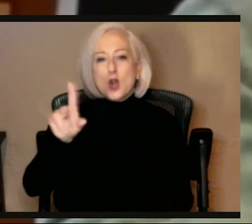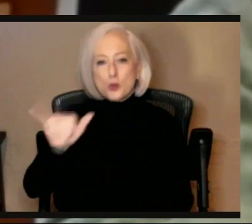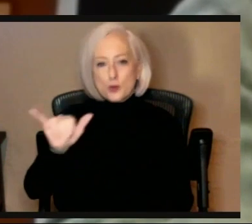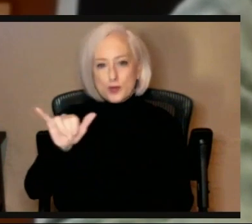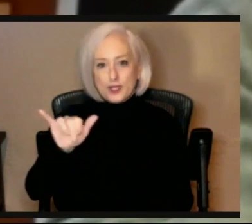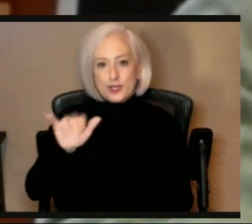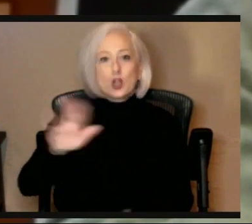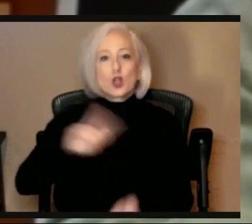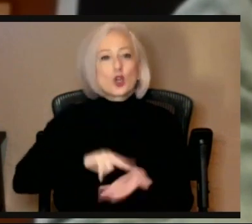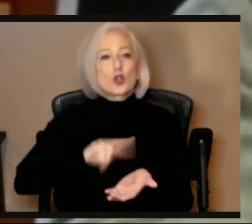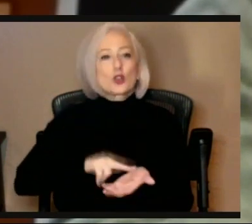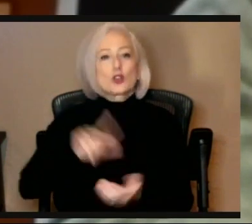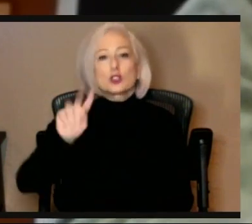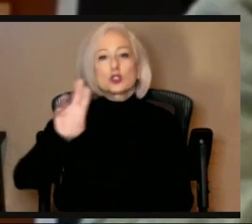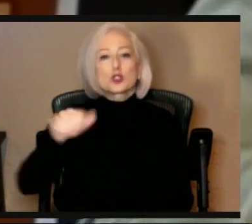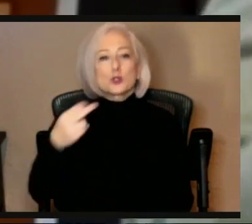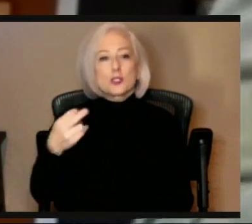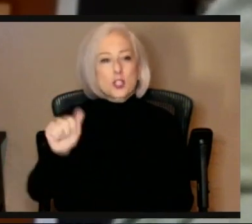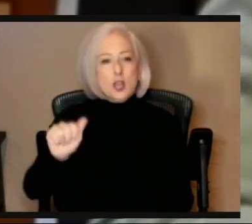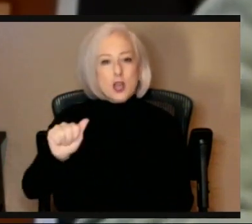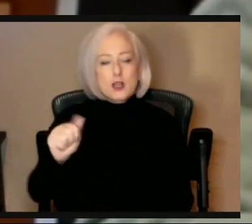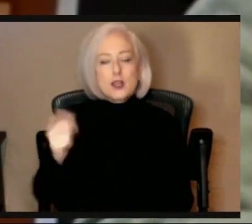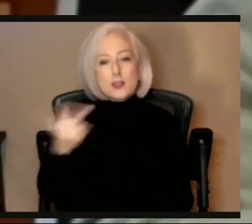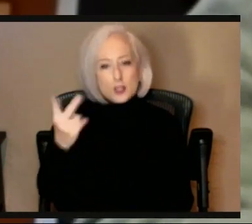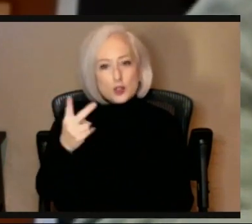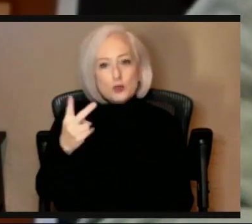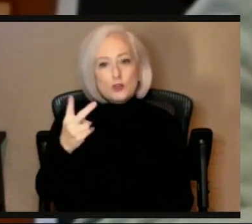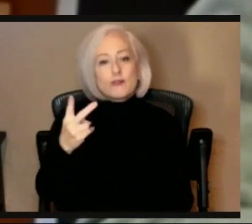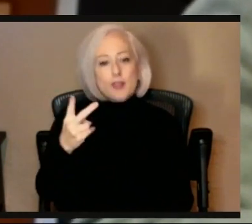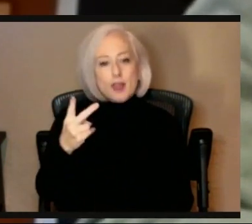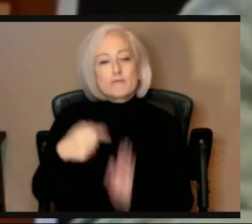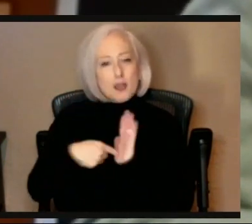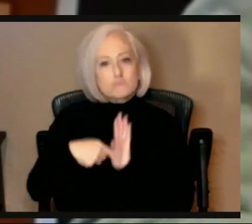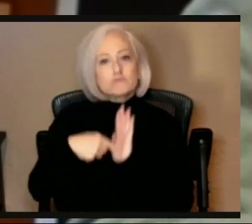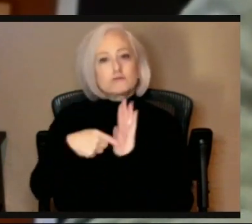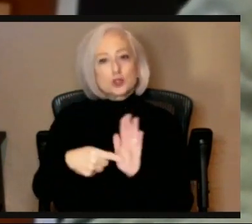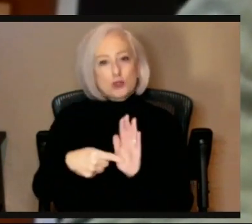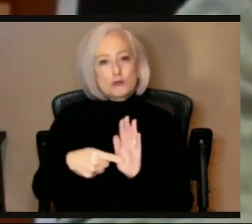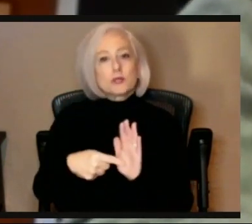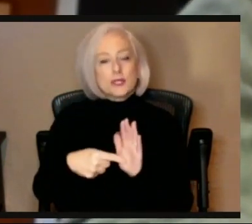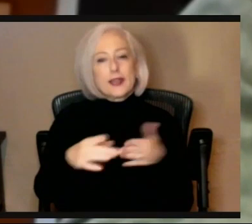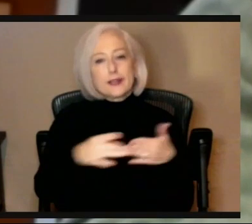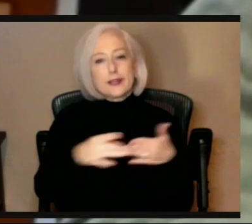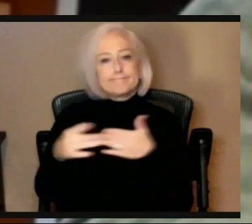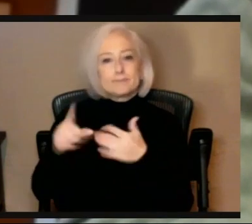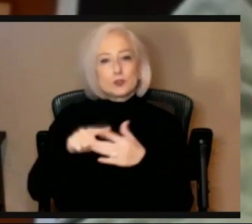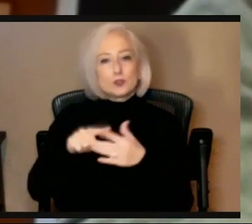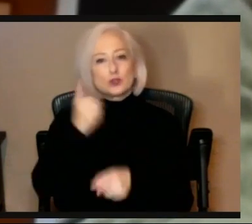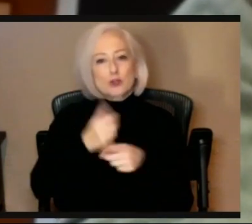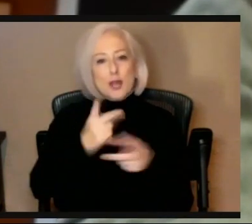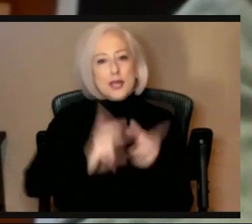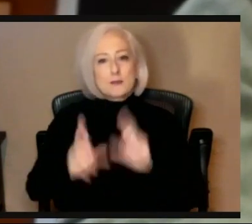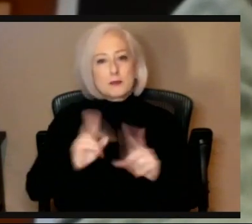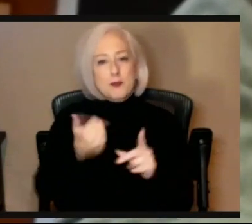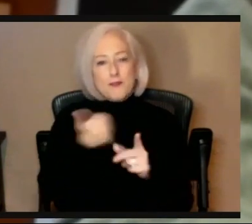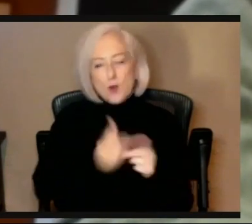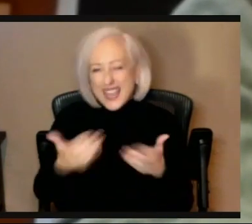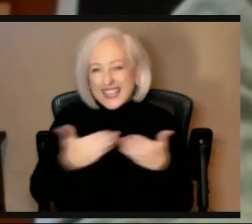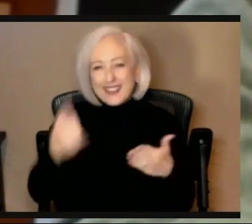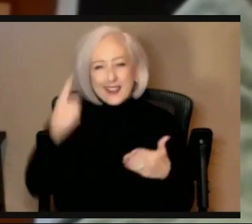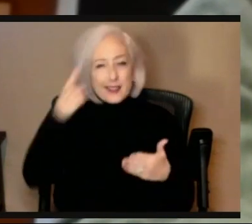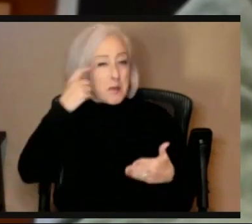nurse, Tricia, have directed me to the right people for anything that they even suspected was